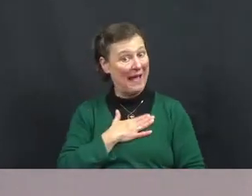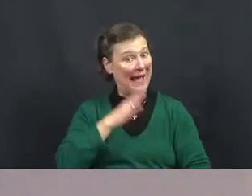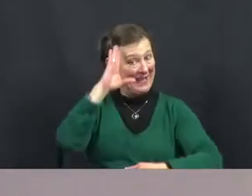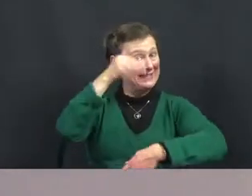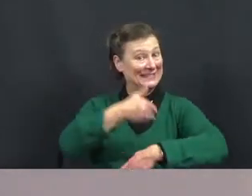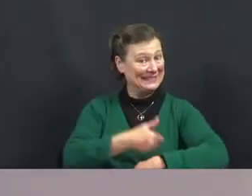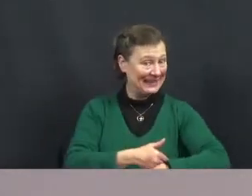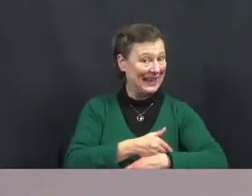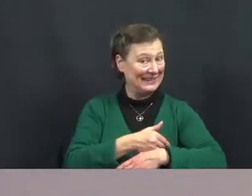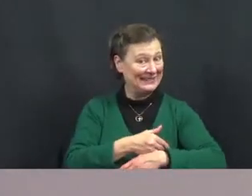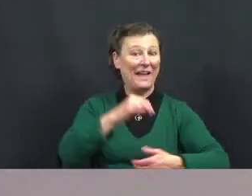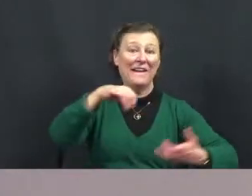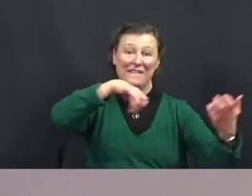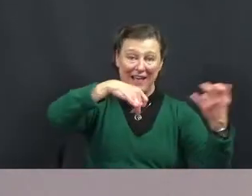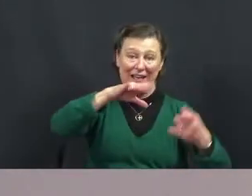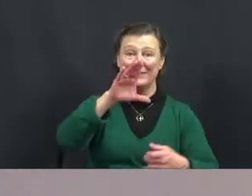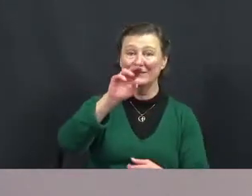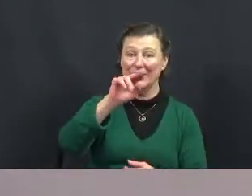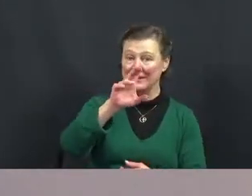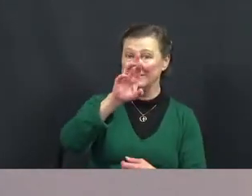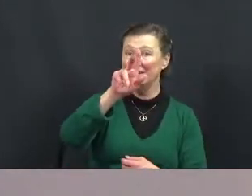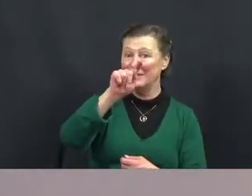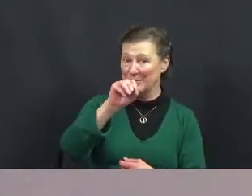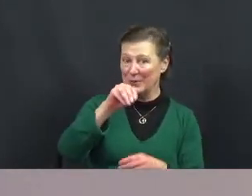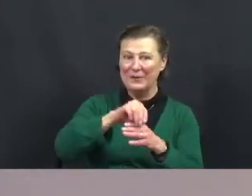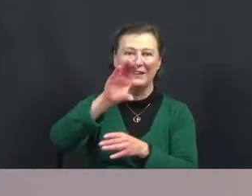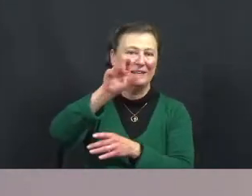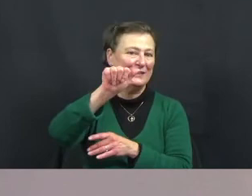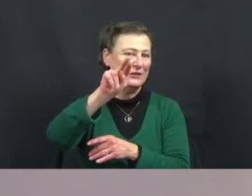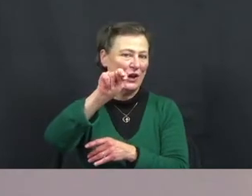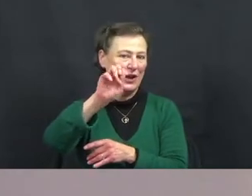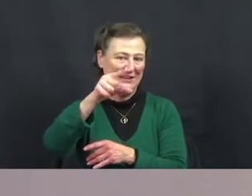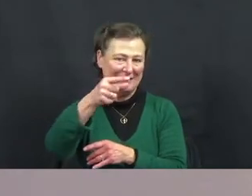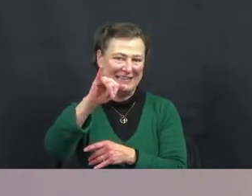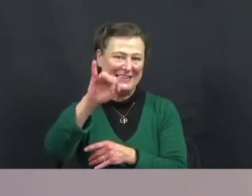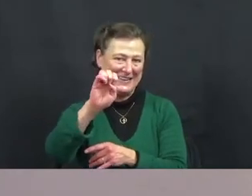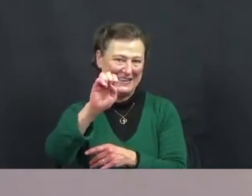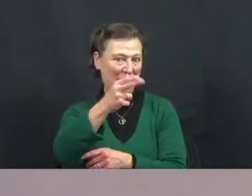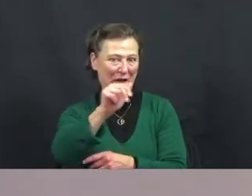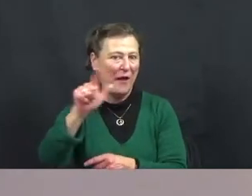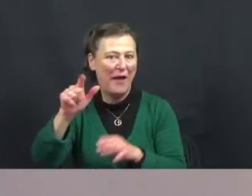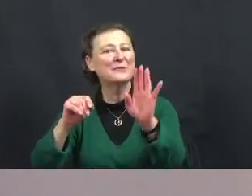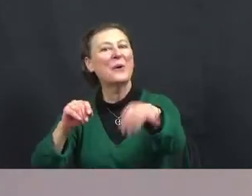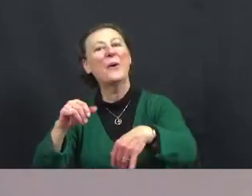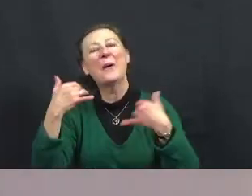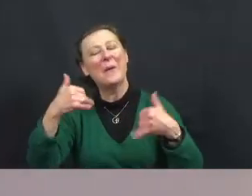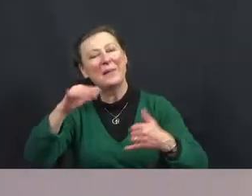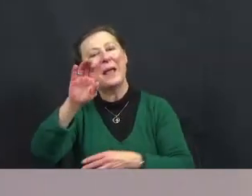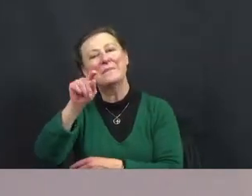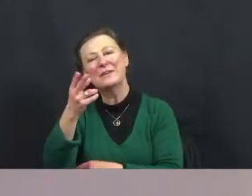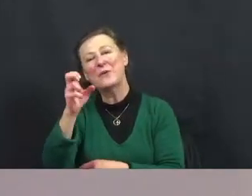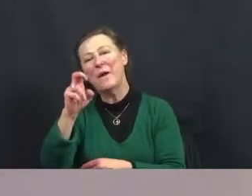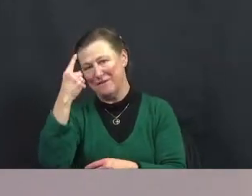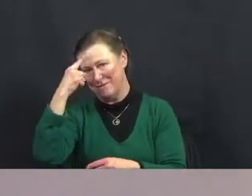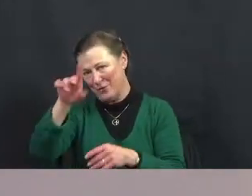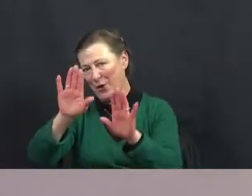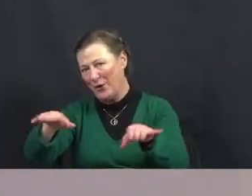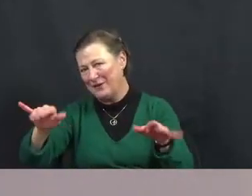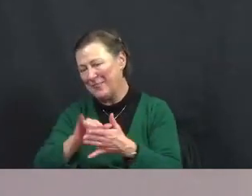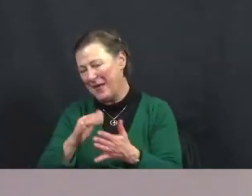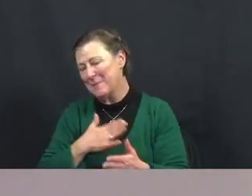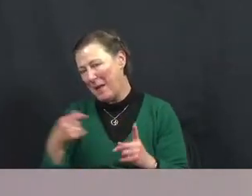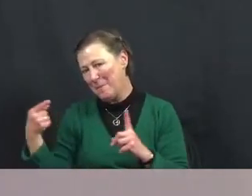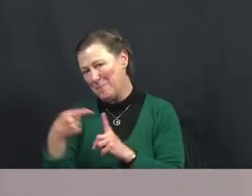son's own violin concerto in Carnegie Hall. So play Beethoven for your children. That's the point. That's what I'm trying to